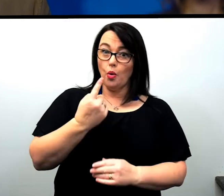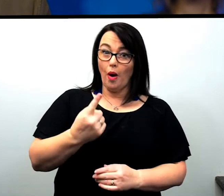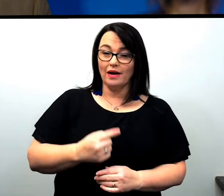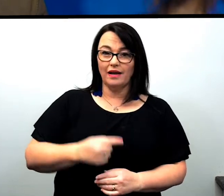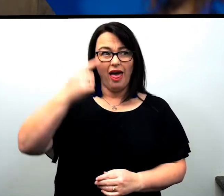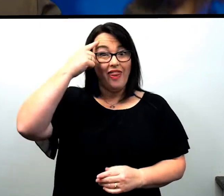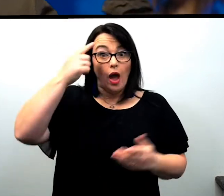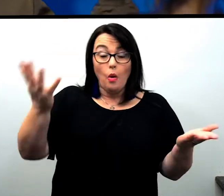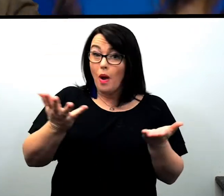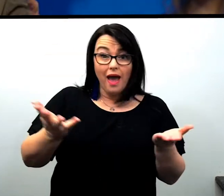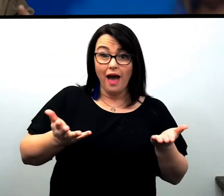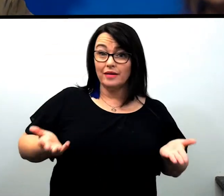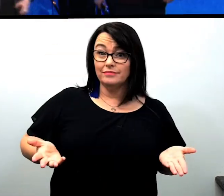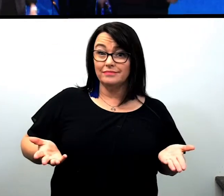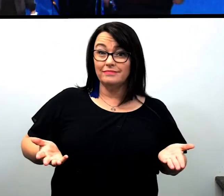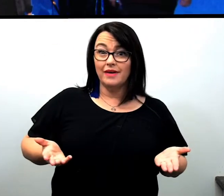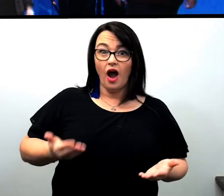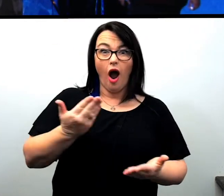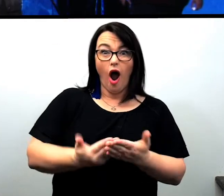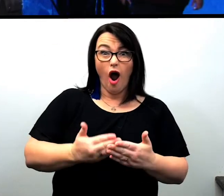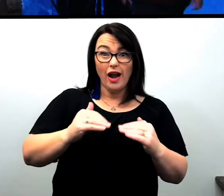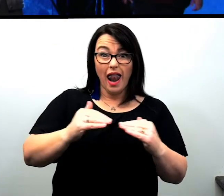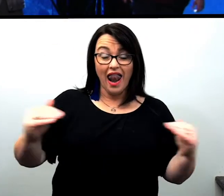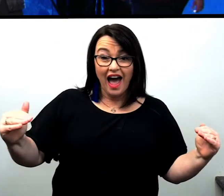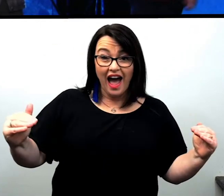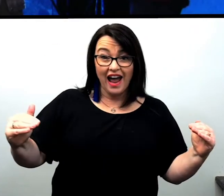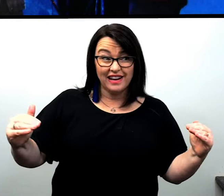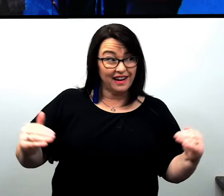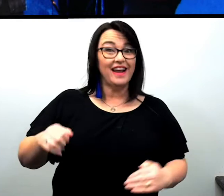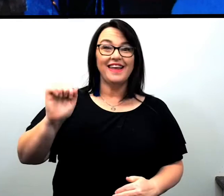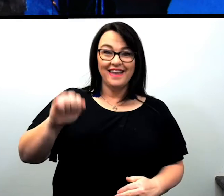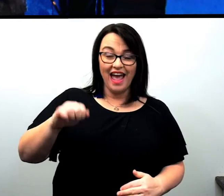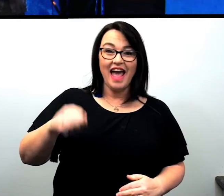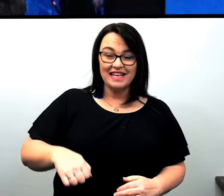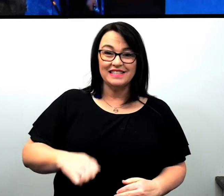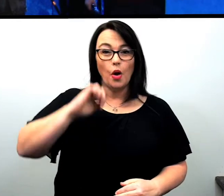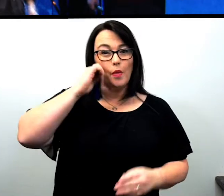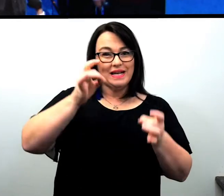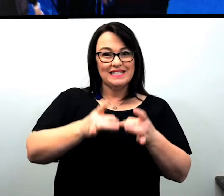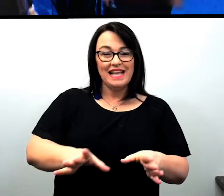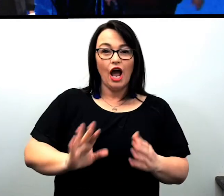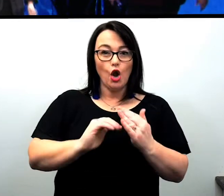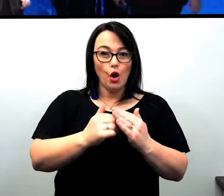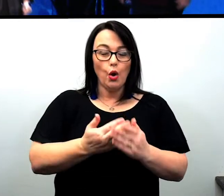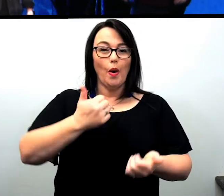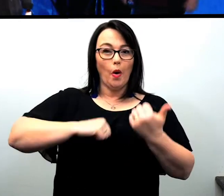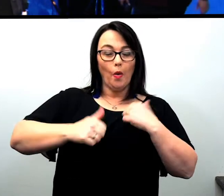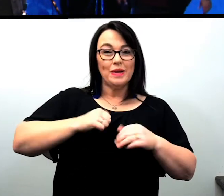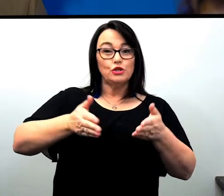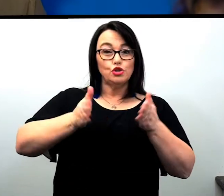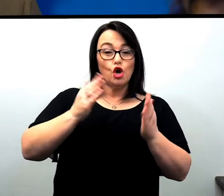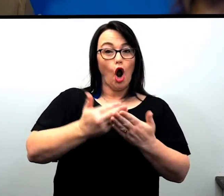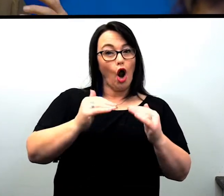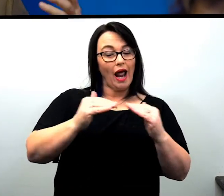is? It's online. Yes, that's right. It's online. We're launching an online location.